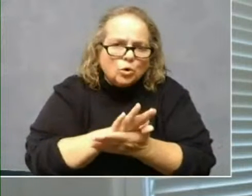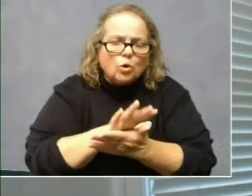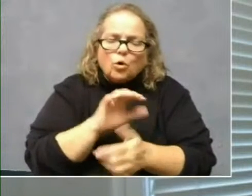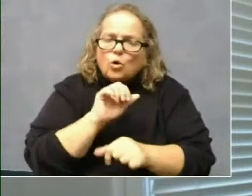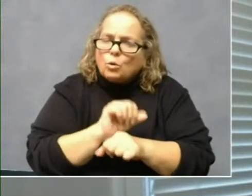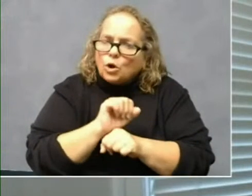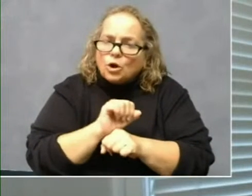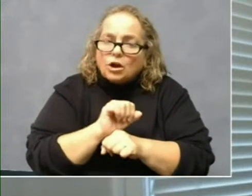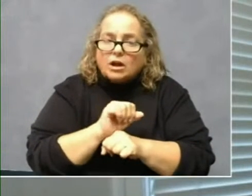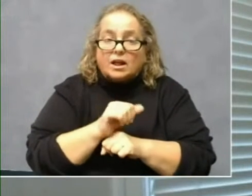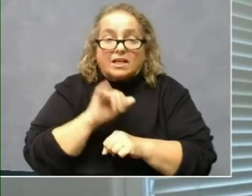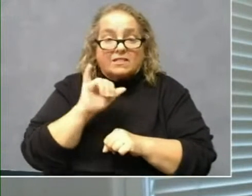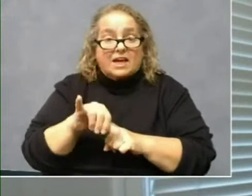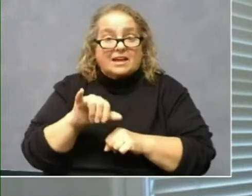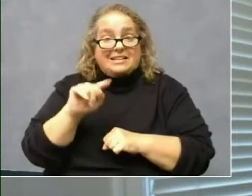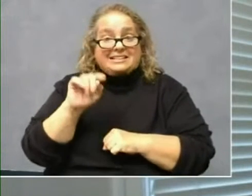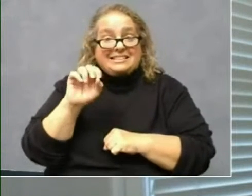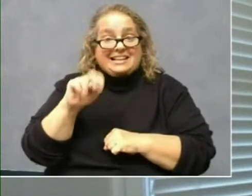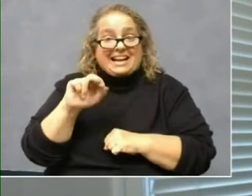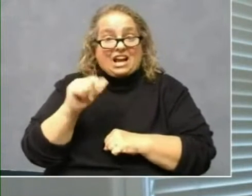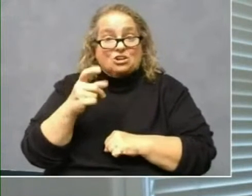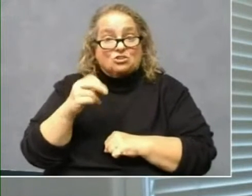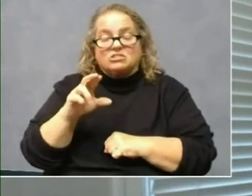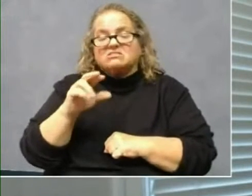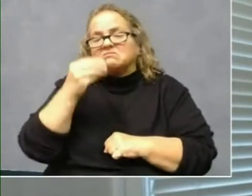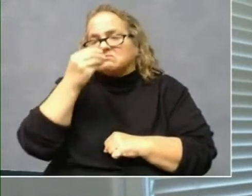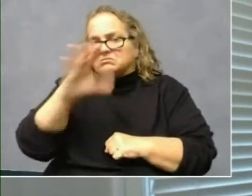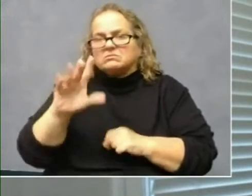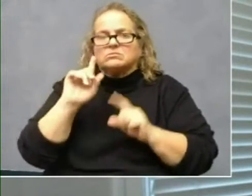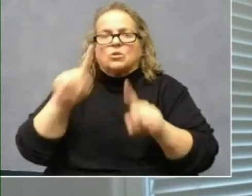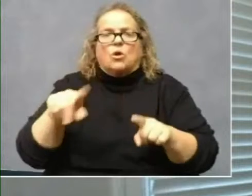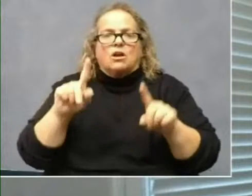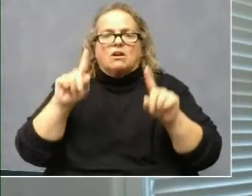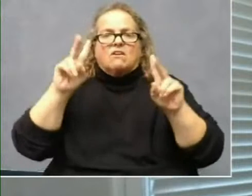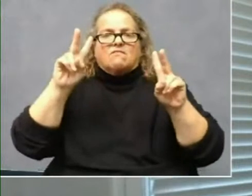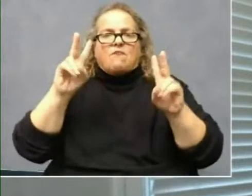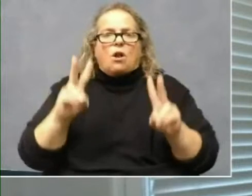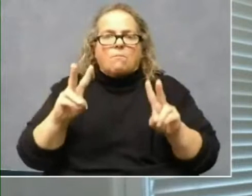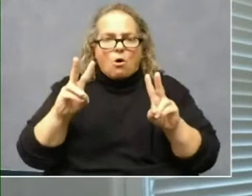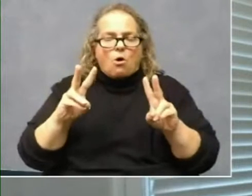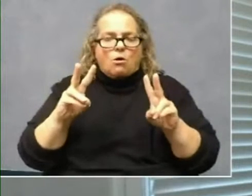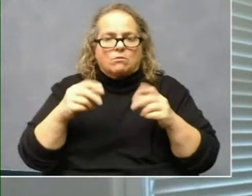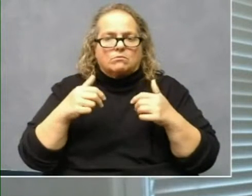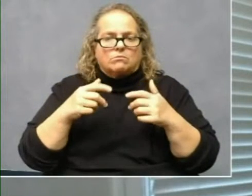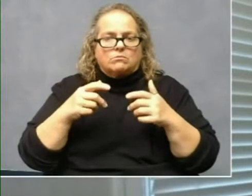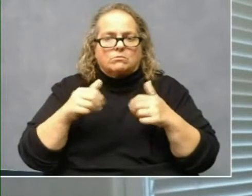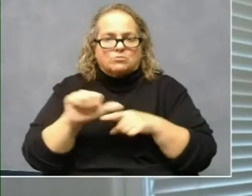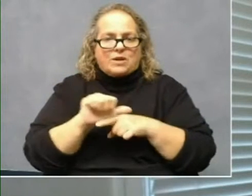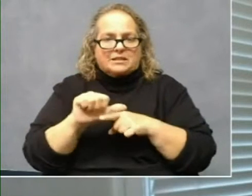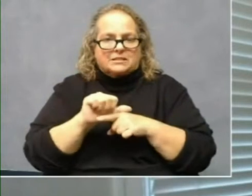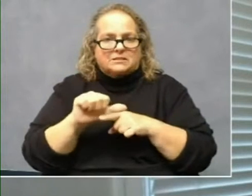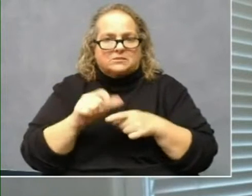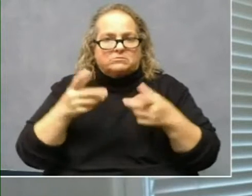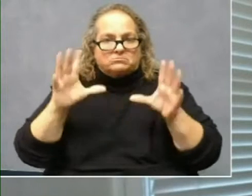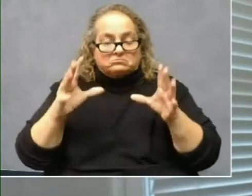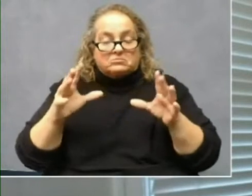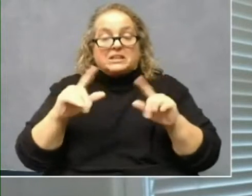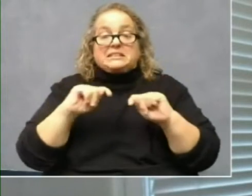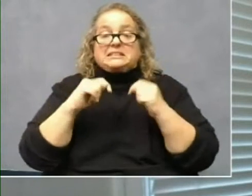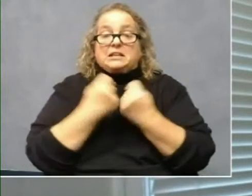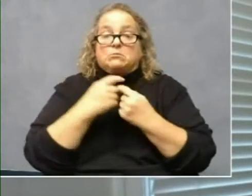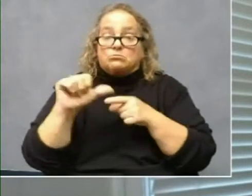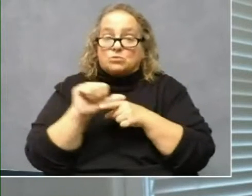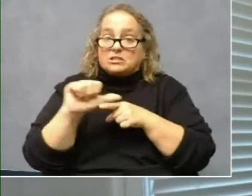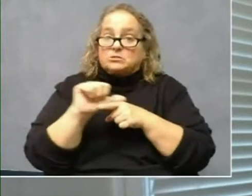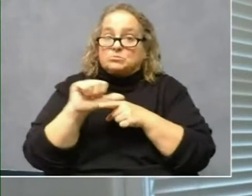The teenager attended volleyball practice despite having respiratory symptoms. The team practiced together. All the